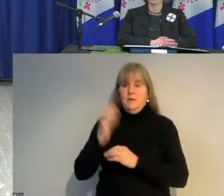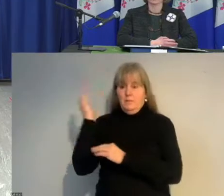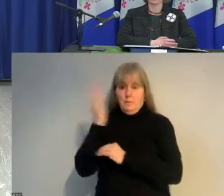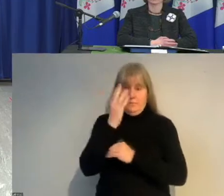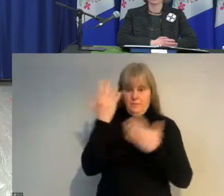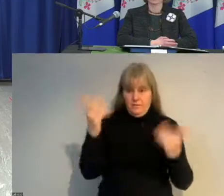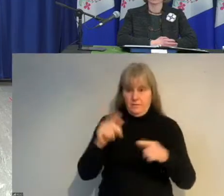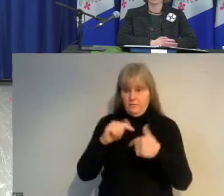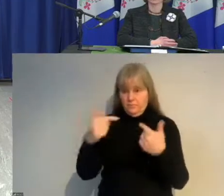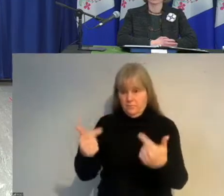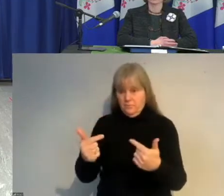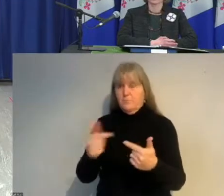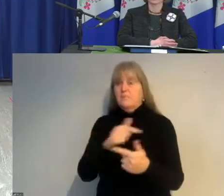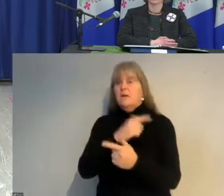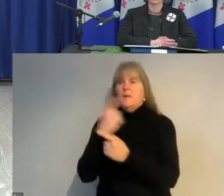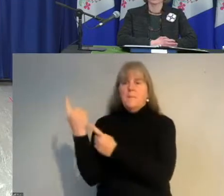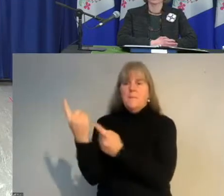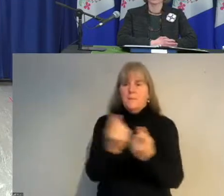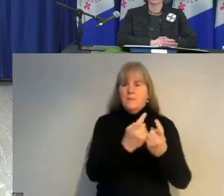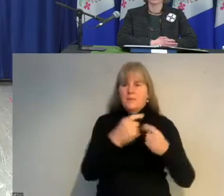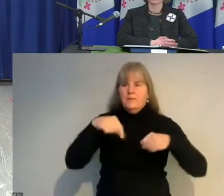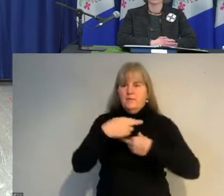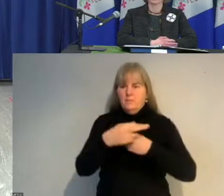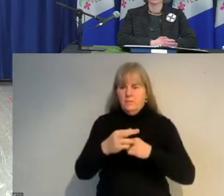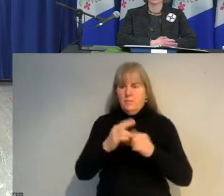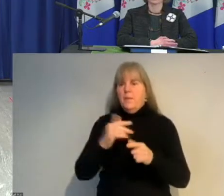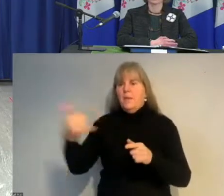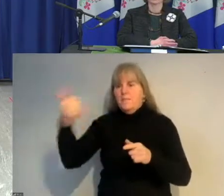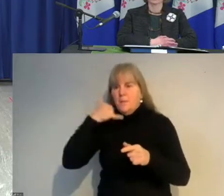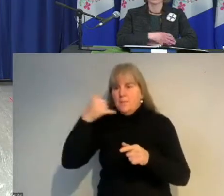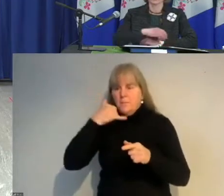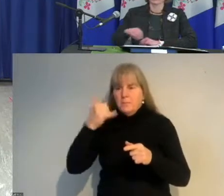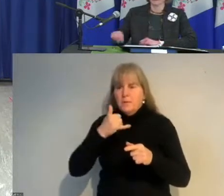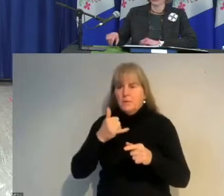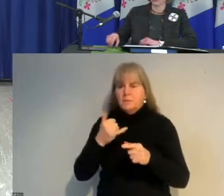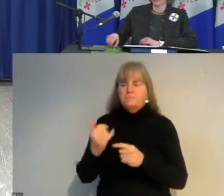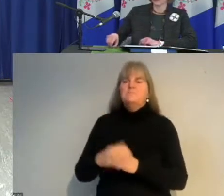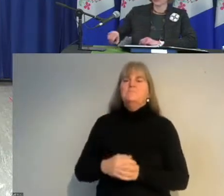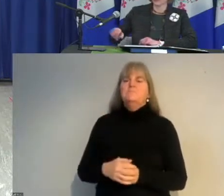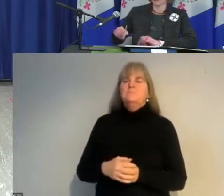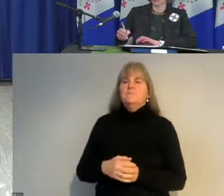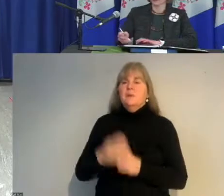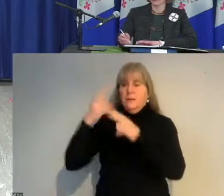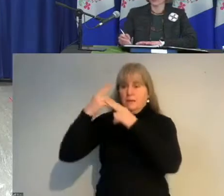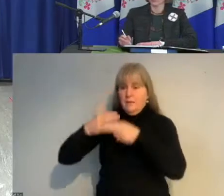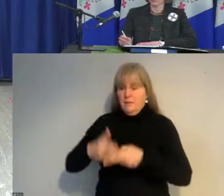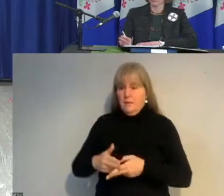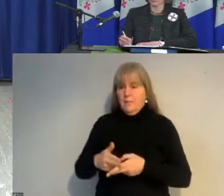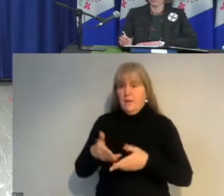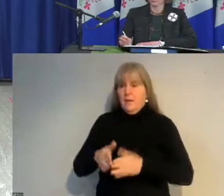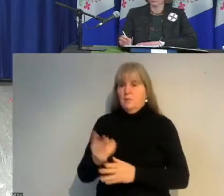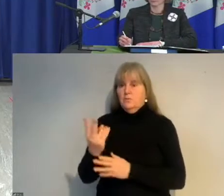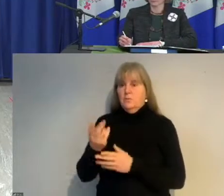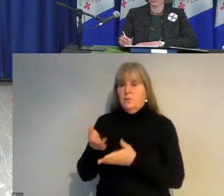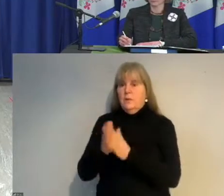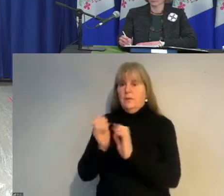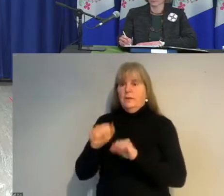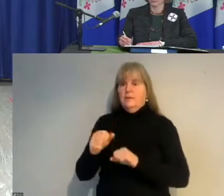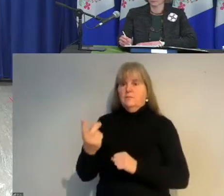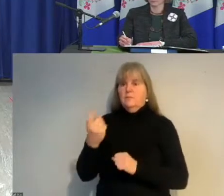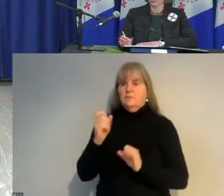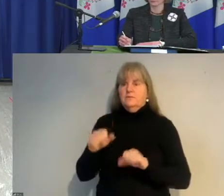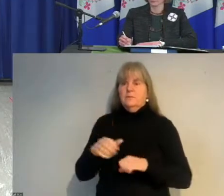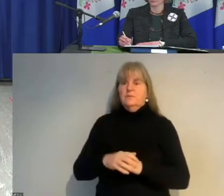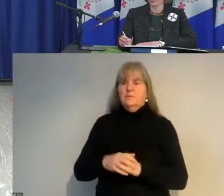we will go to the media present in the room and then on the phone lines for a round of questions. I'll call you by name, and you'll each have 2 questions. We will also